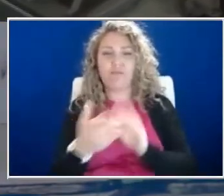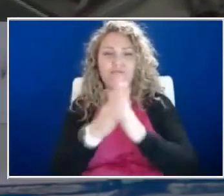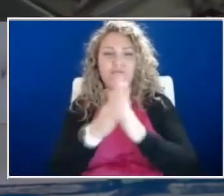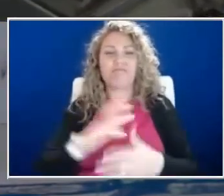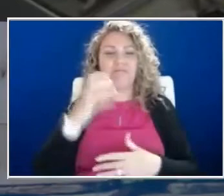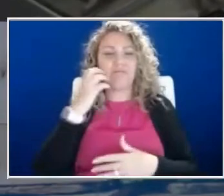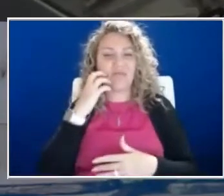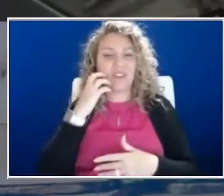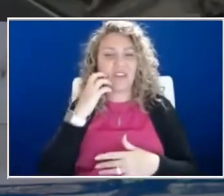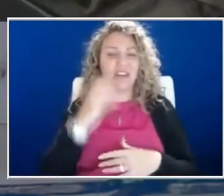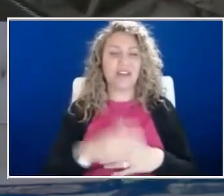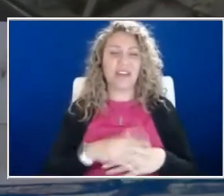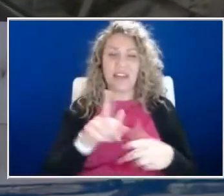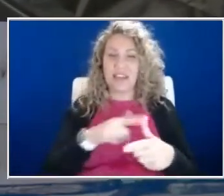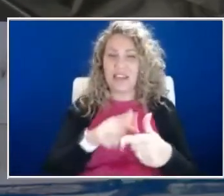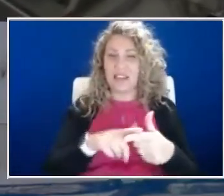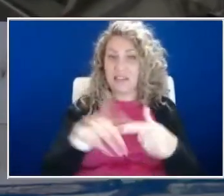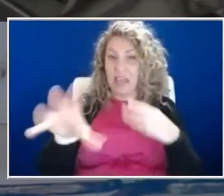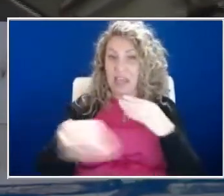add that in here.